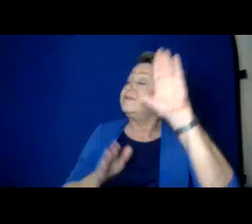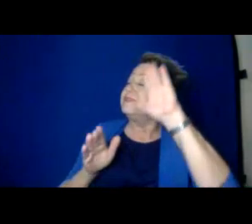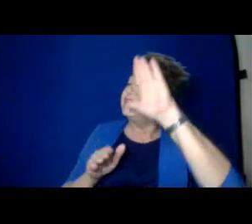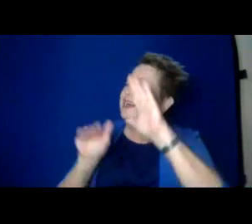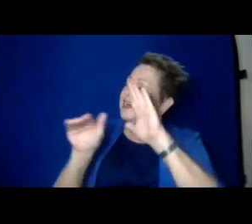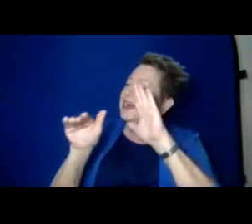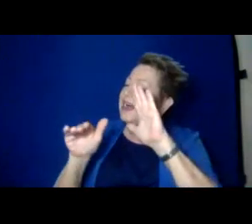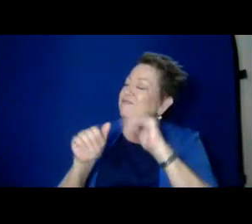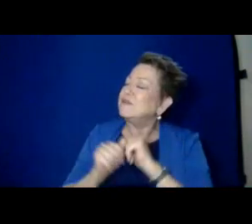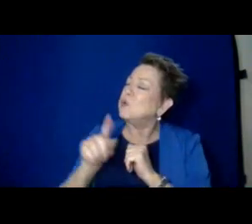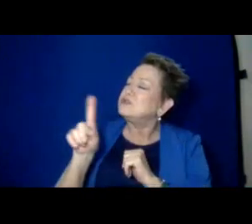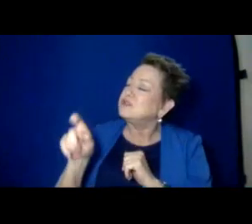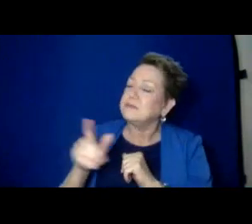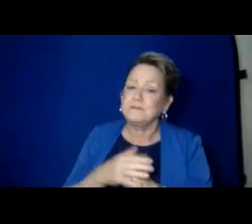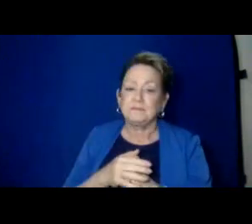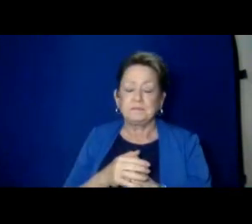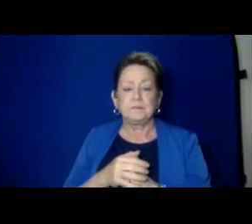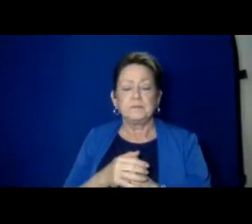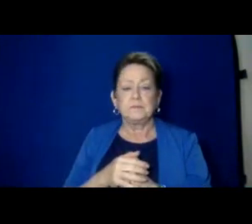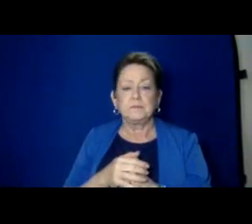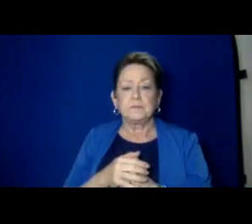Sorry, go ahead, Emma. Oh, okay, thanks.